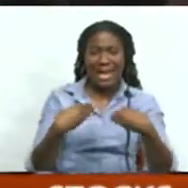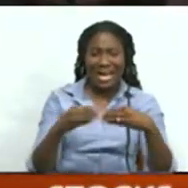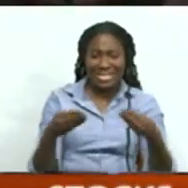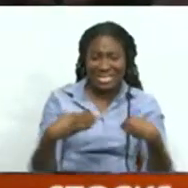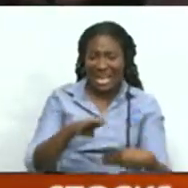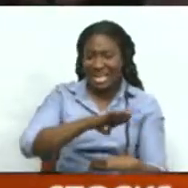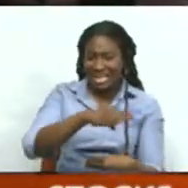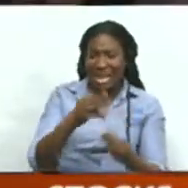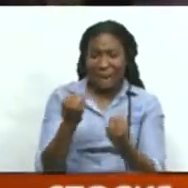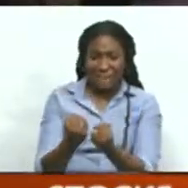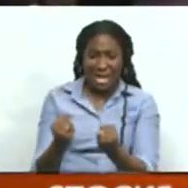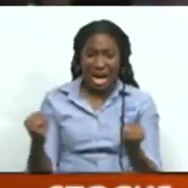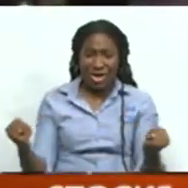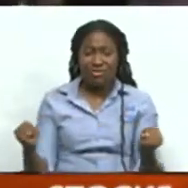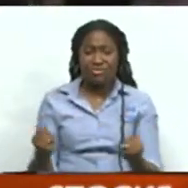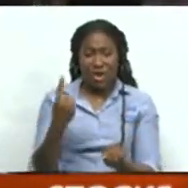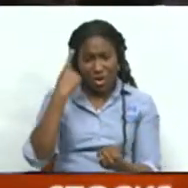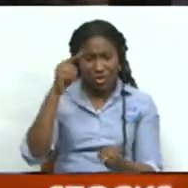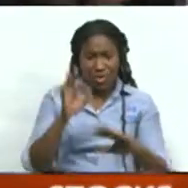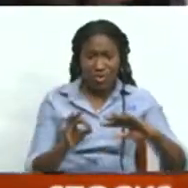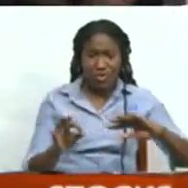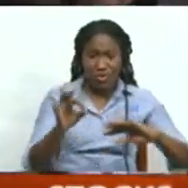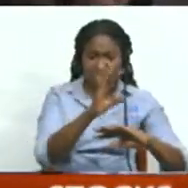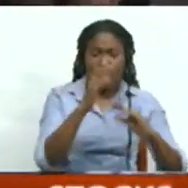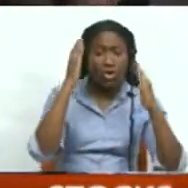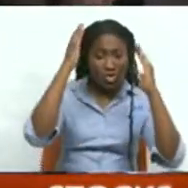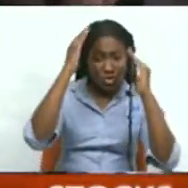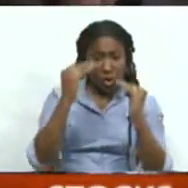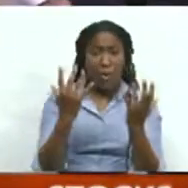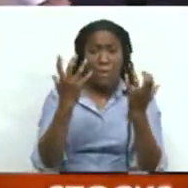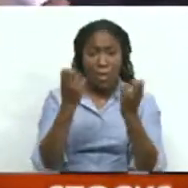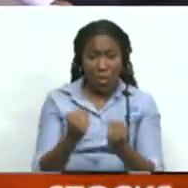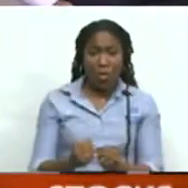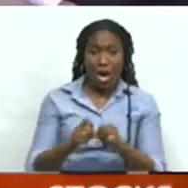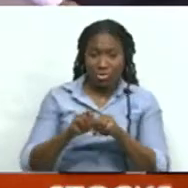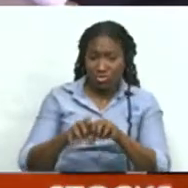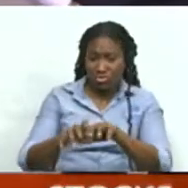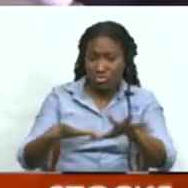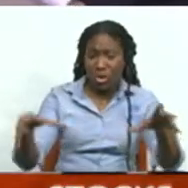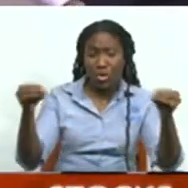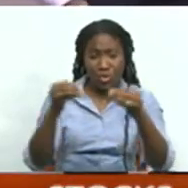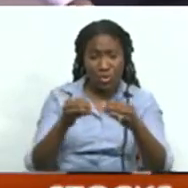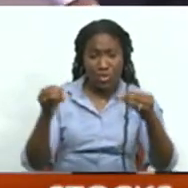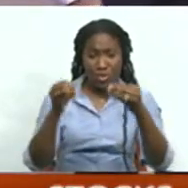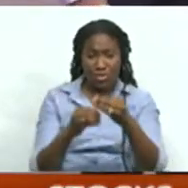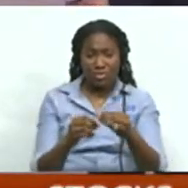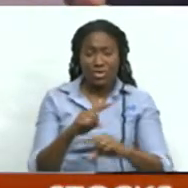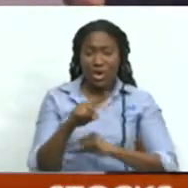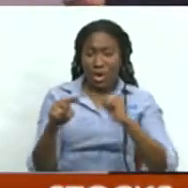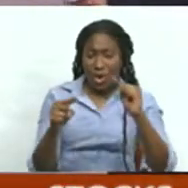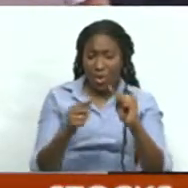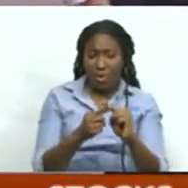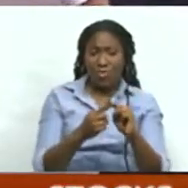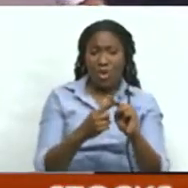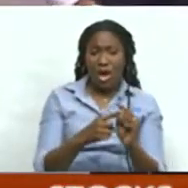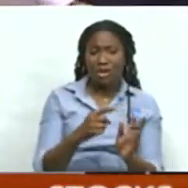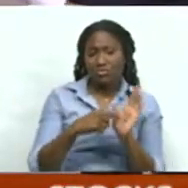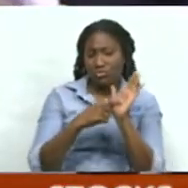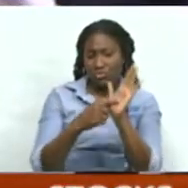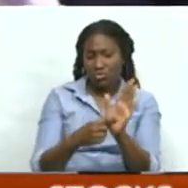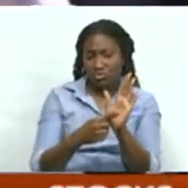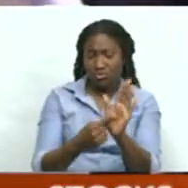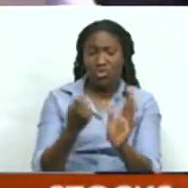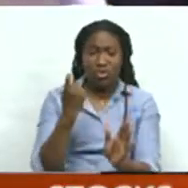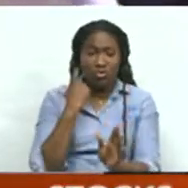materials within the region, is hoping to expand further. During a tour at its facilities in Macoya recently, the